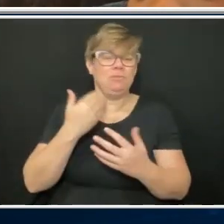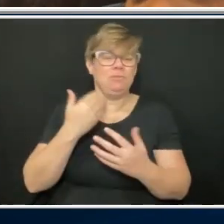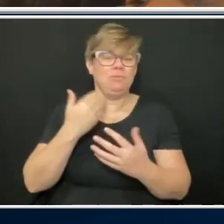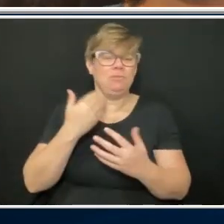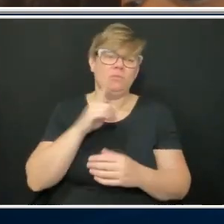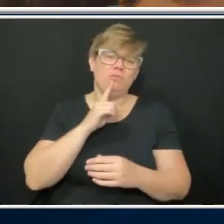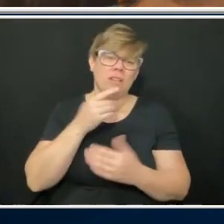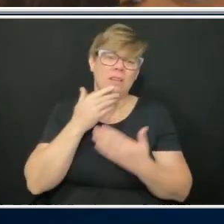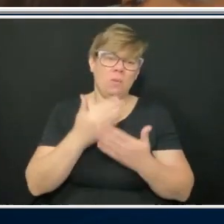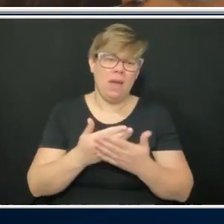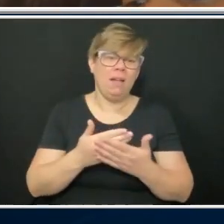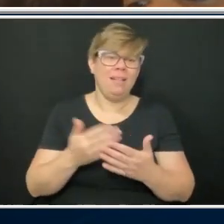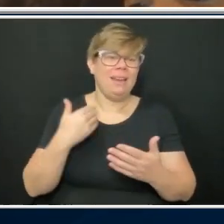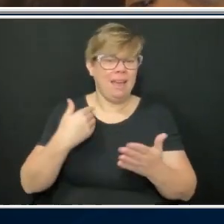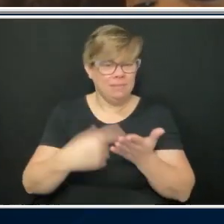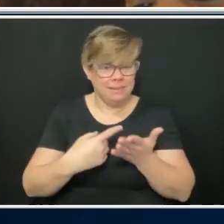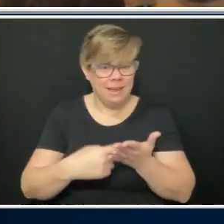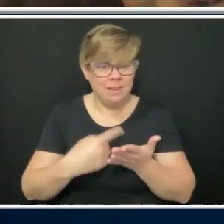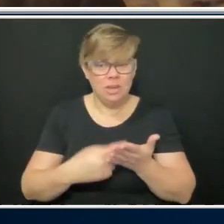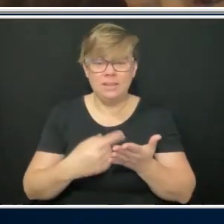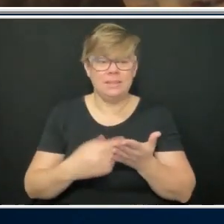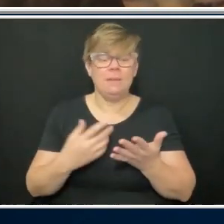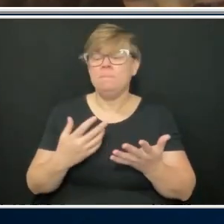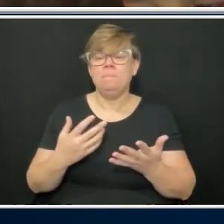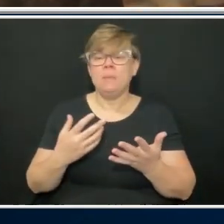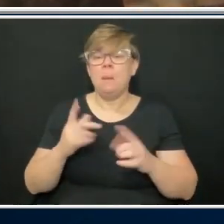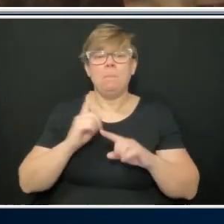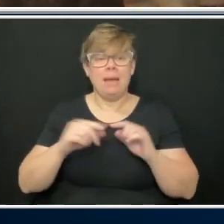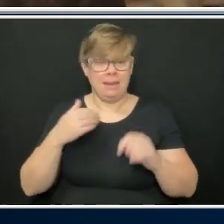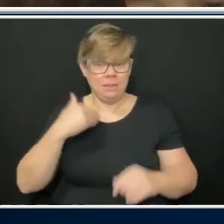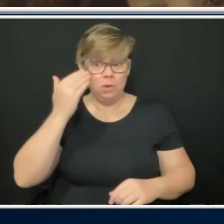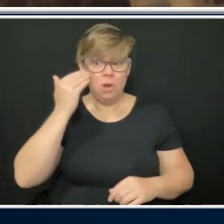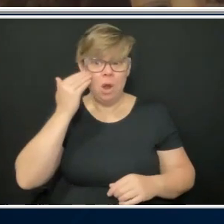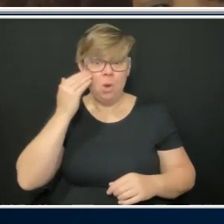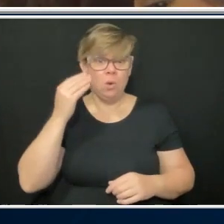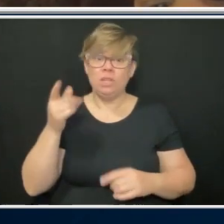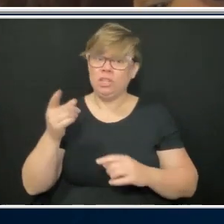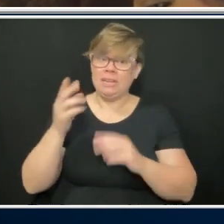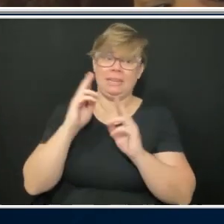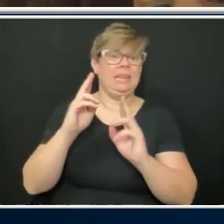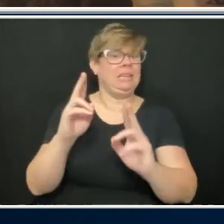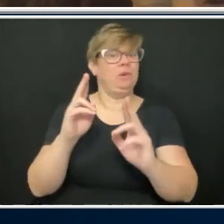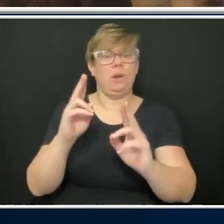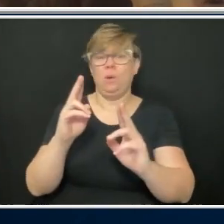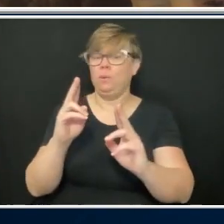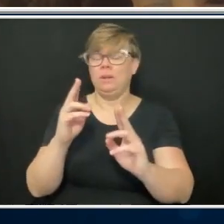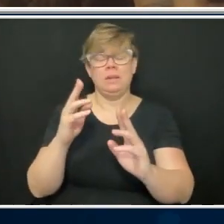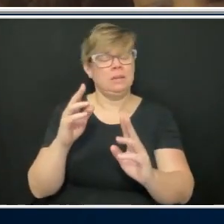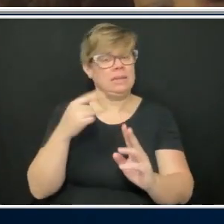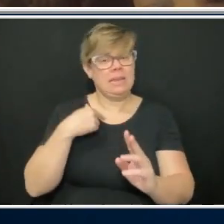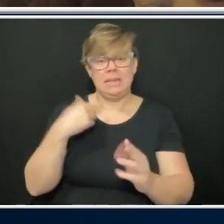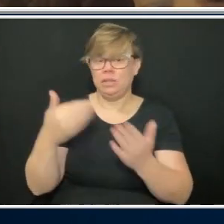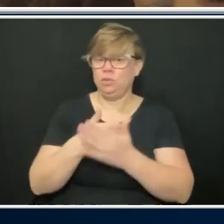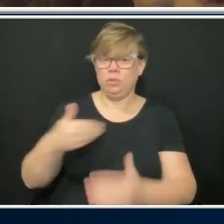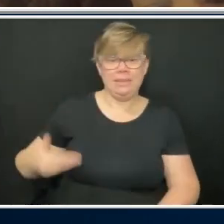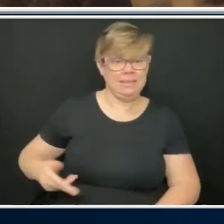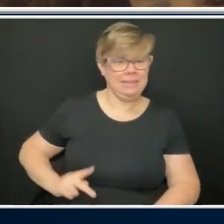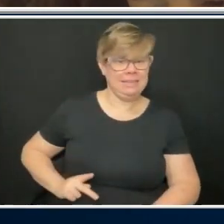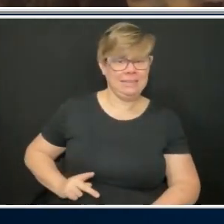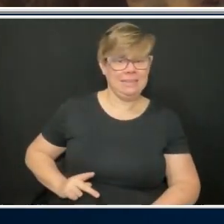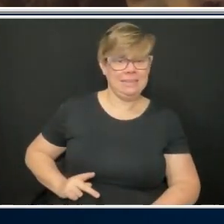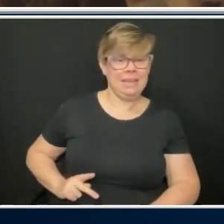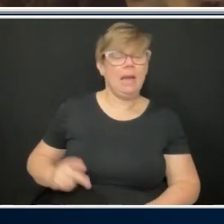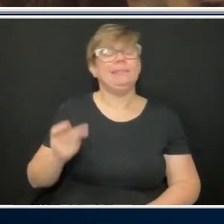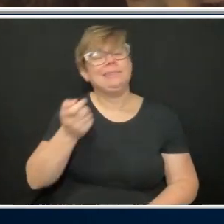have discussions and keep light of the situation. But as you know, she's a hero, and he's got a new kidney, and he's doing great. Set back a little bit with